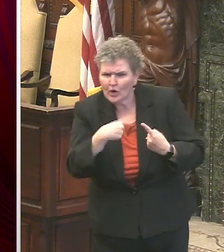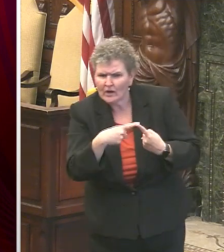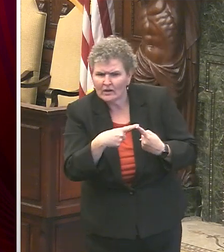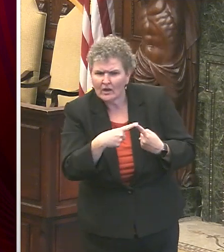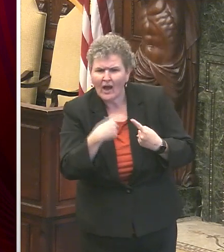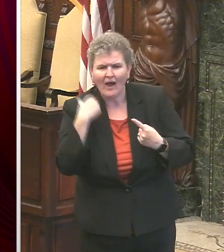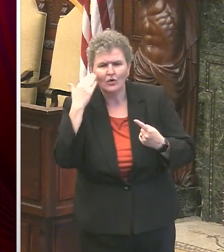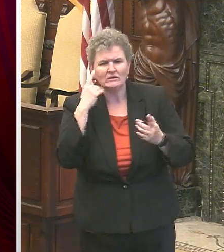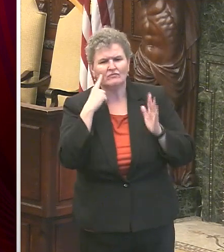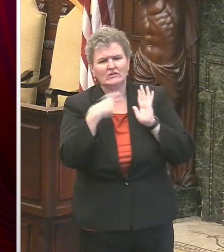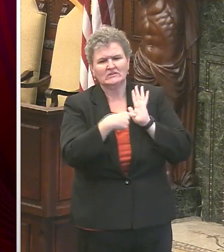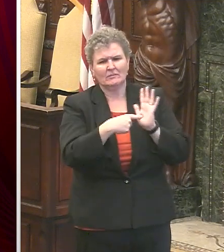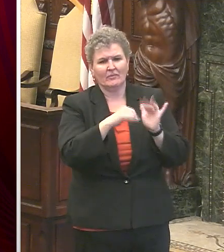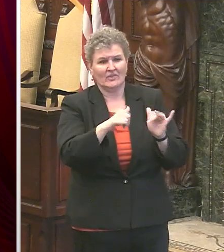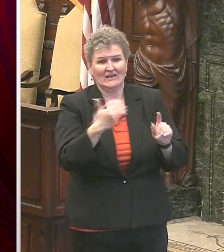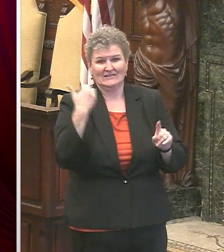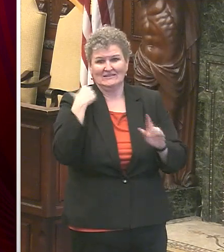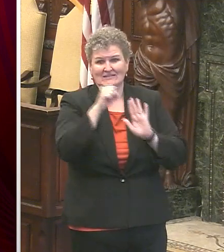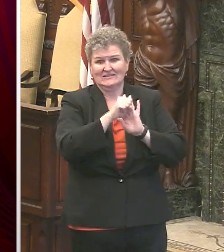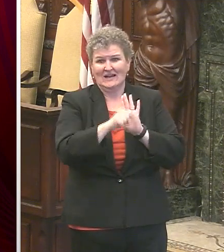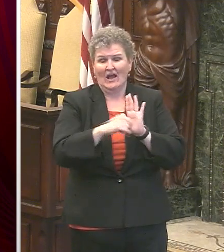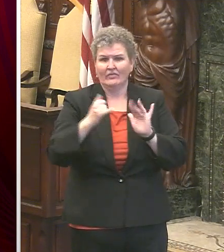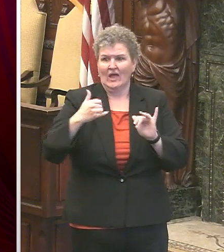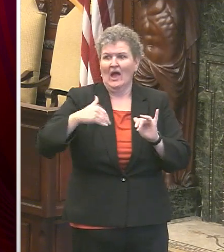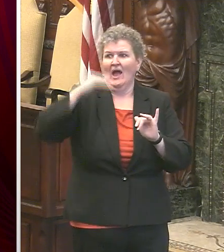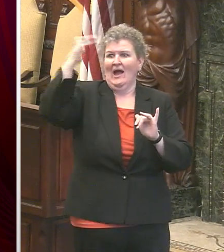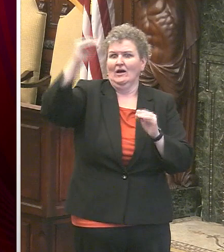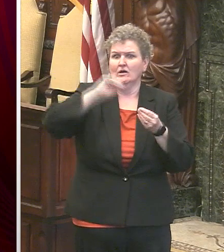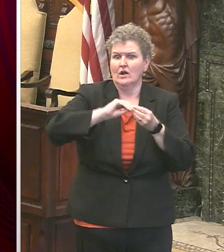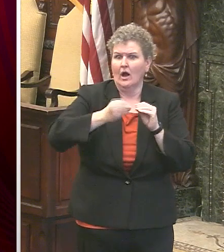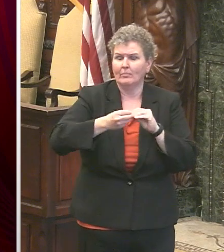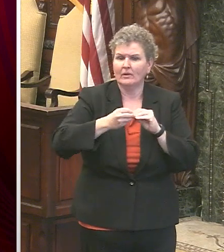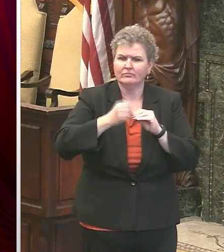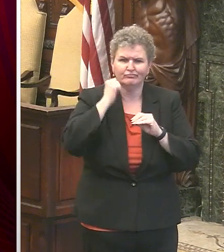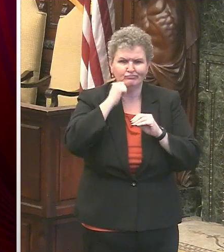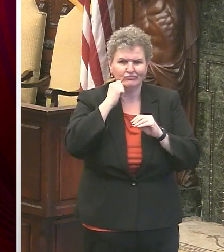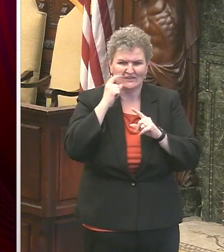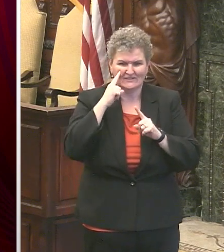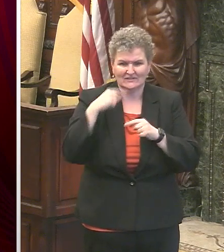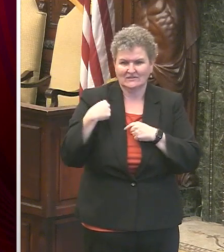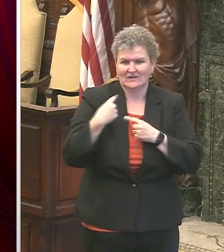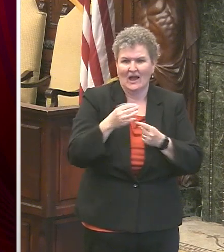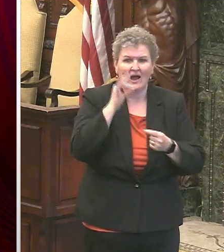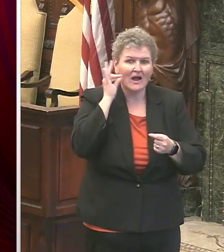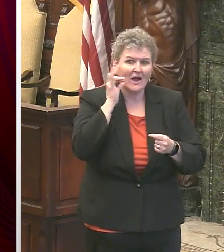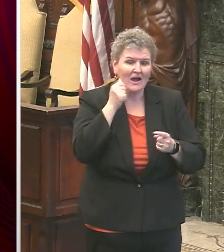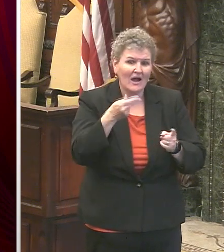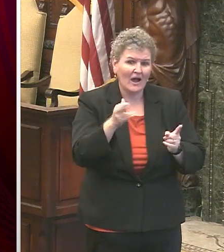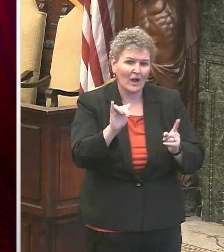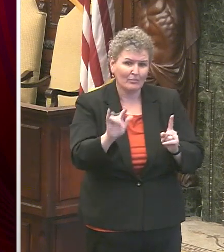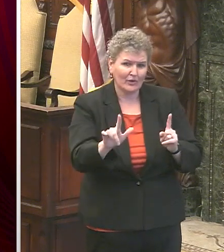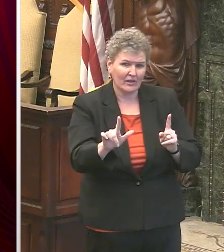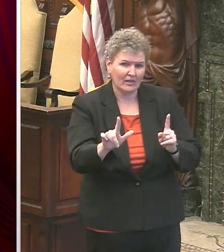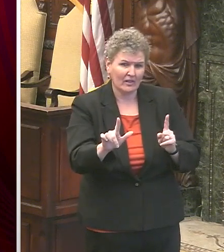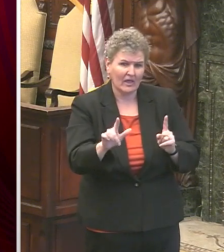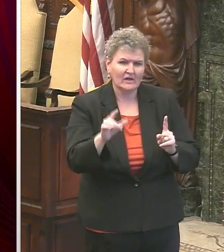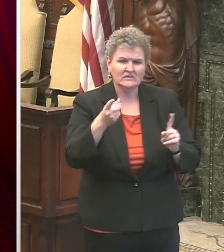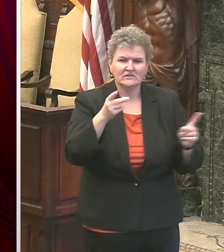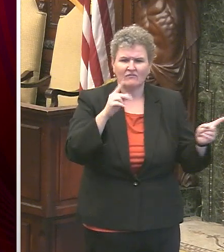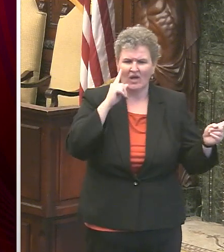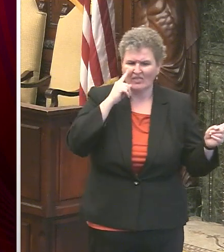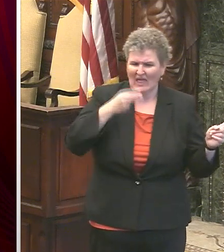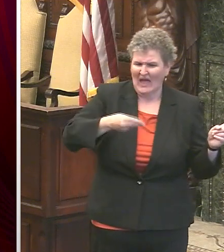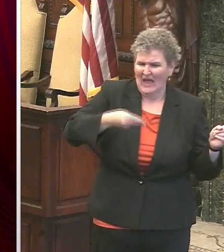example, the state on Saturday had the highest daily count since April. Yeah, I think it's the highest since